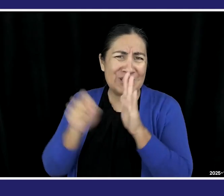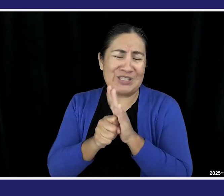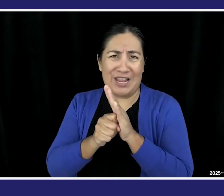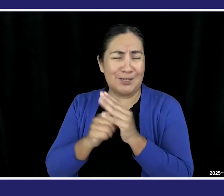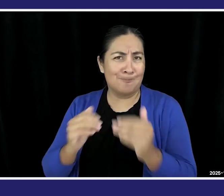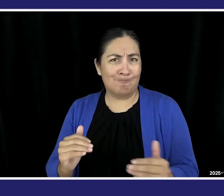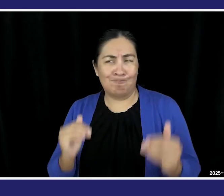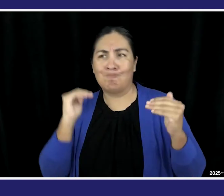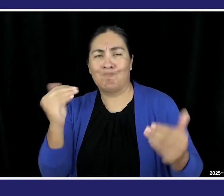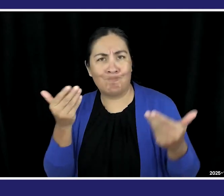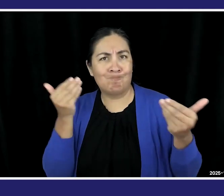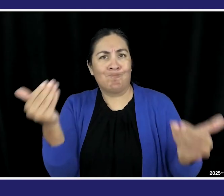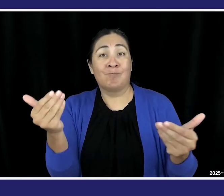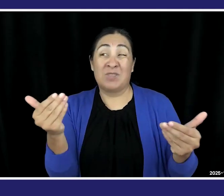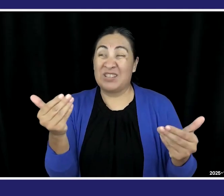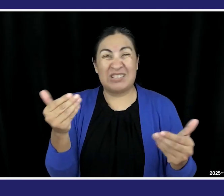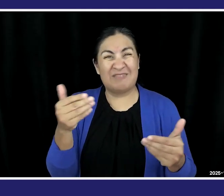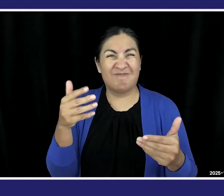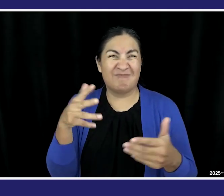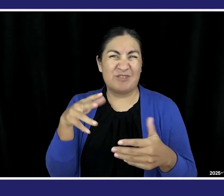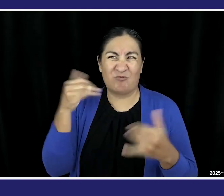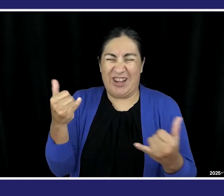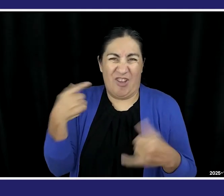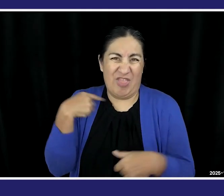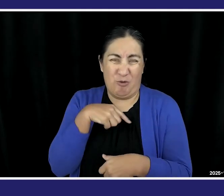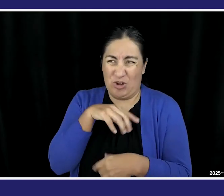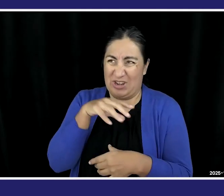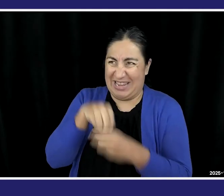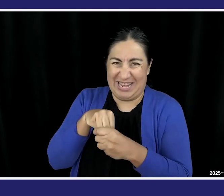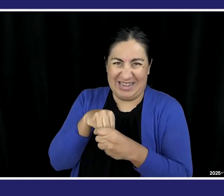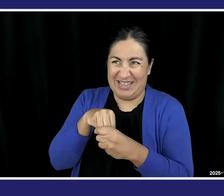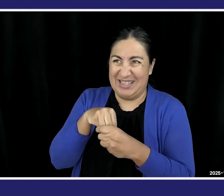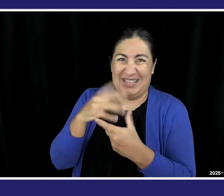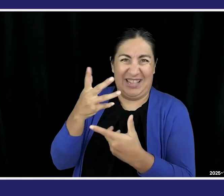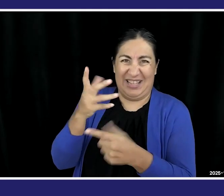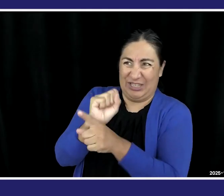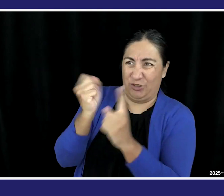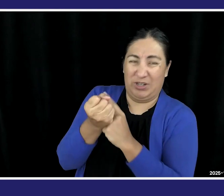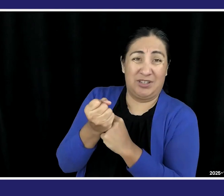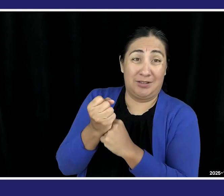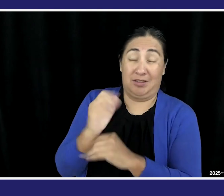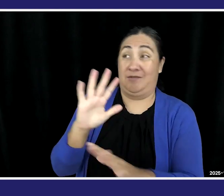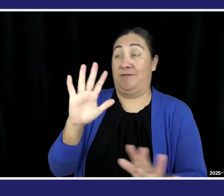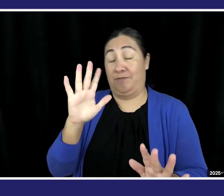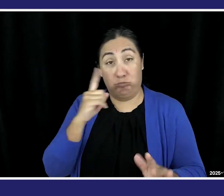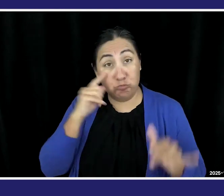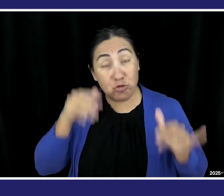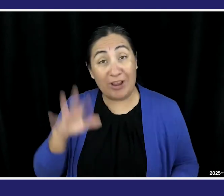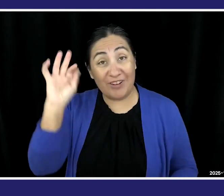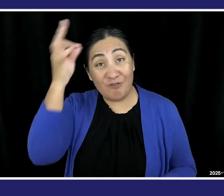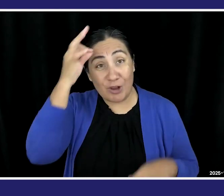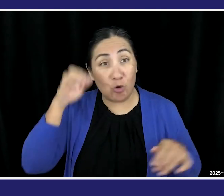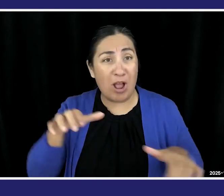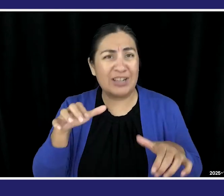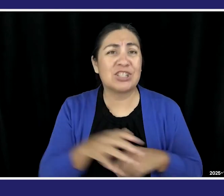some appalling federal actions. I did notice on your priority populations that people